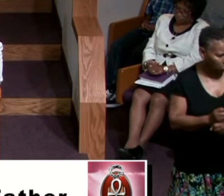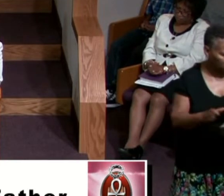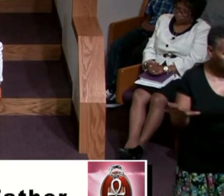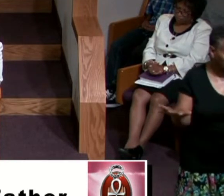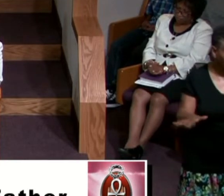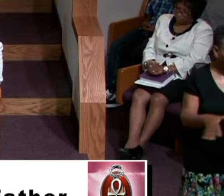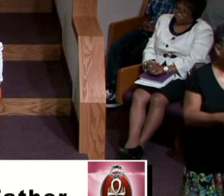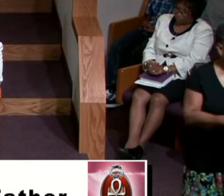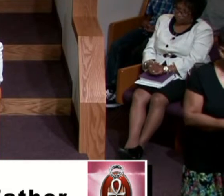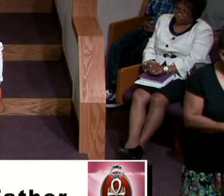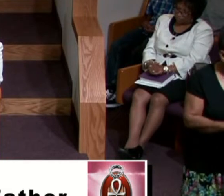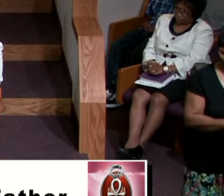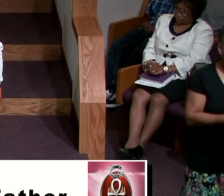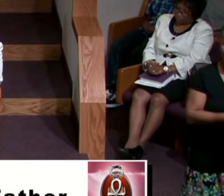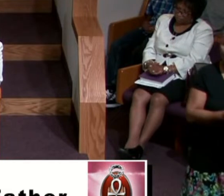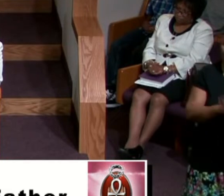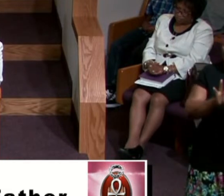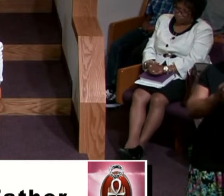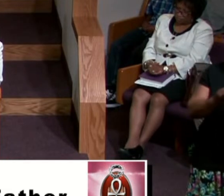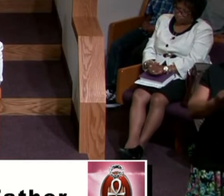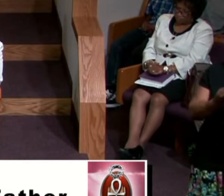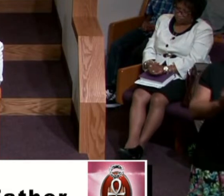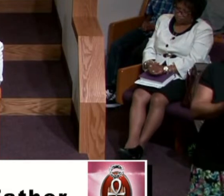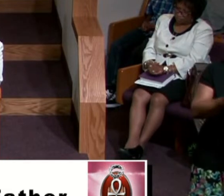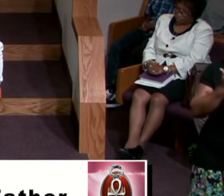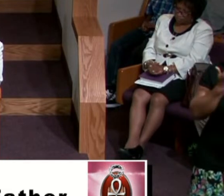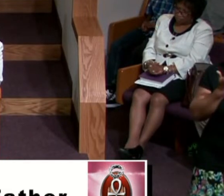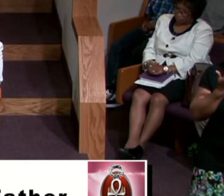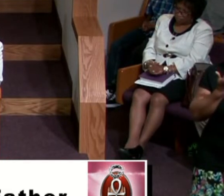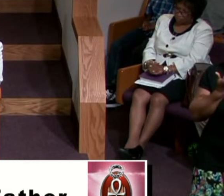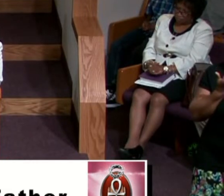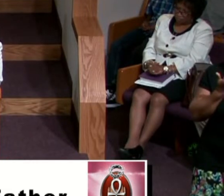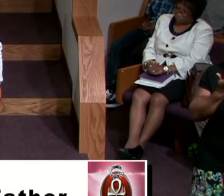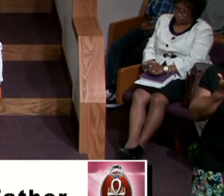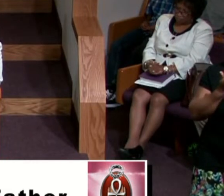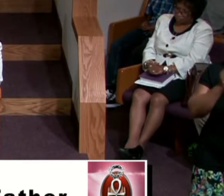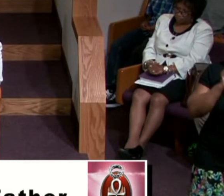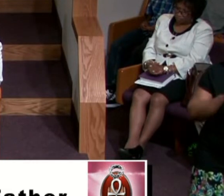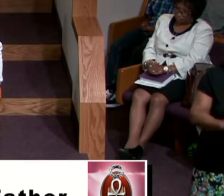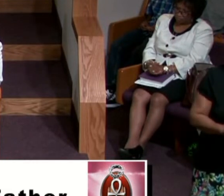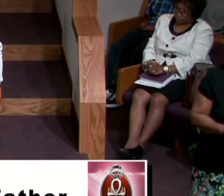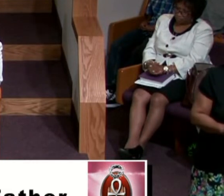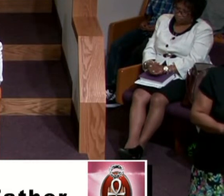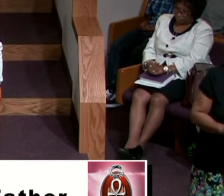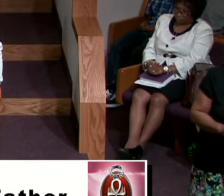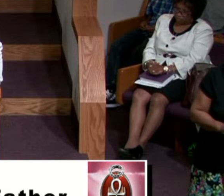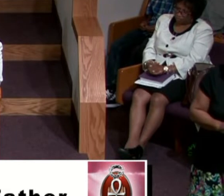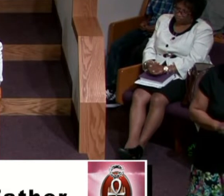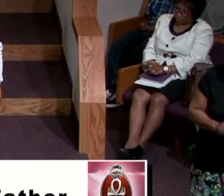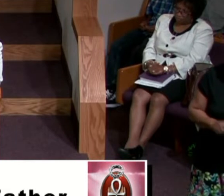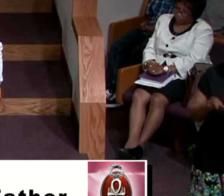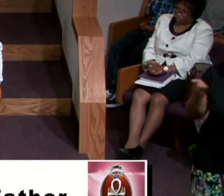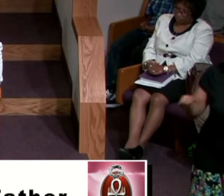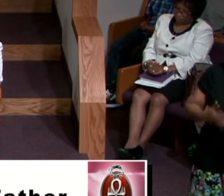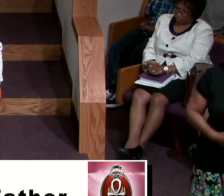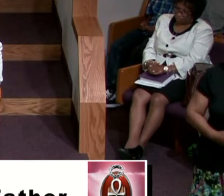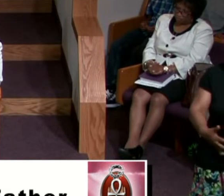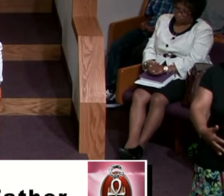and start a family. And before he could even get his fiance going good, she